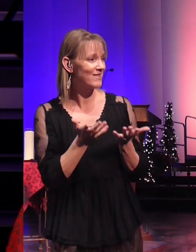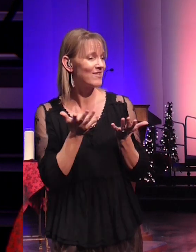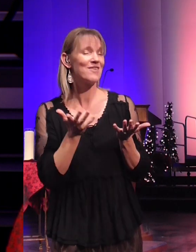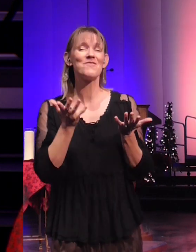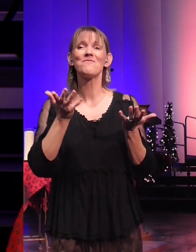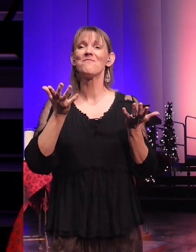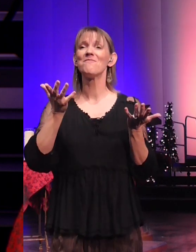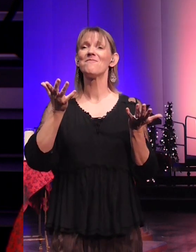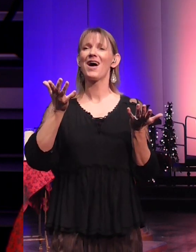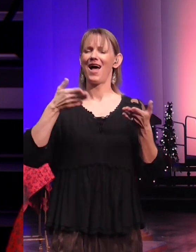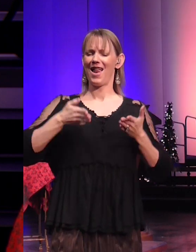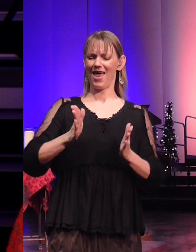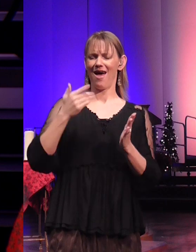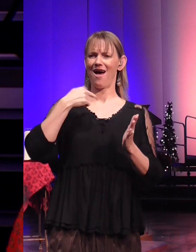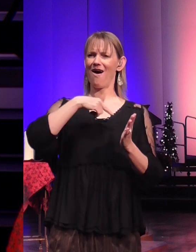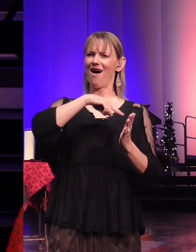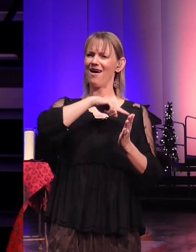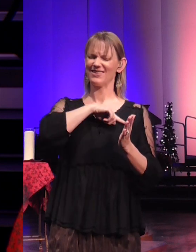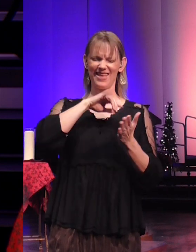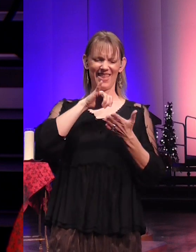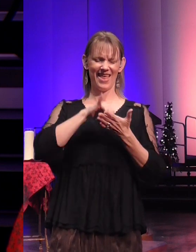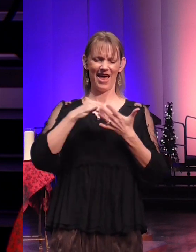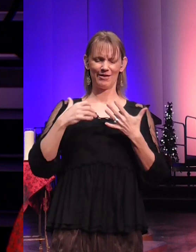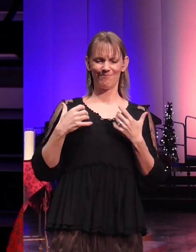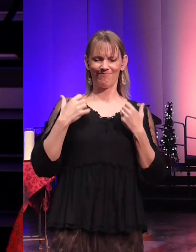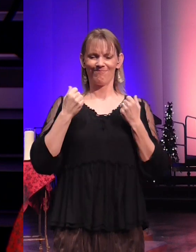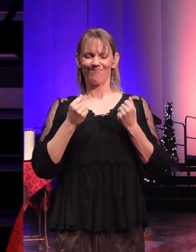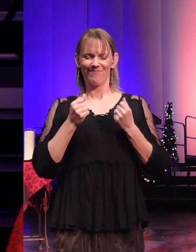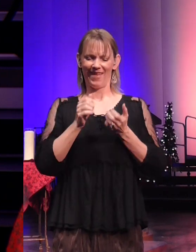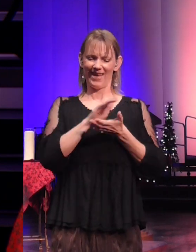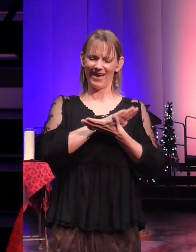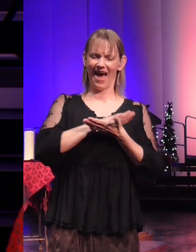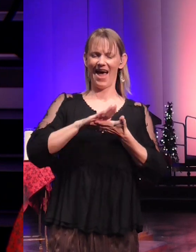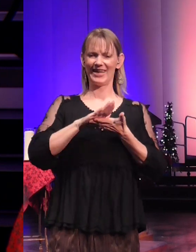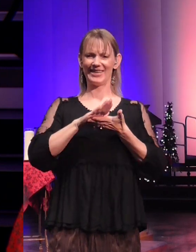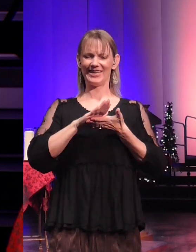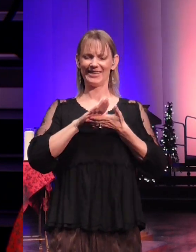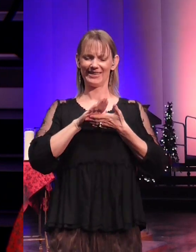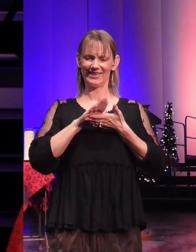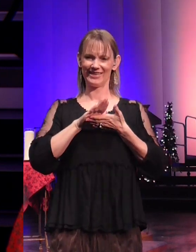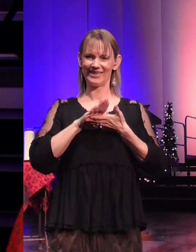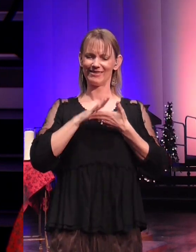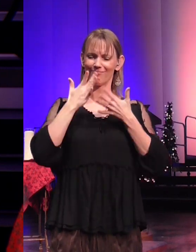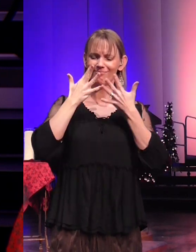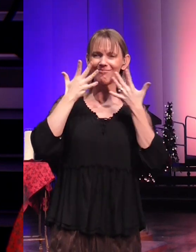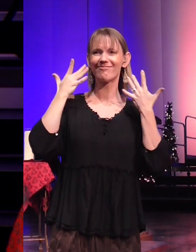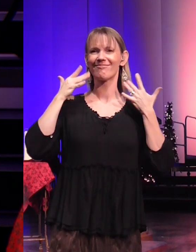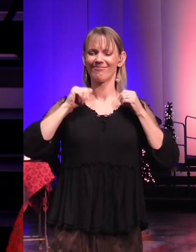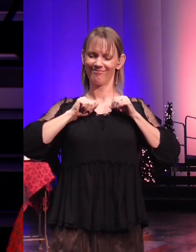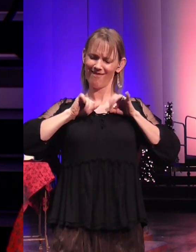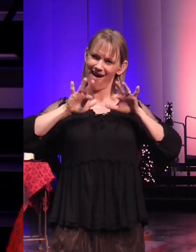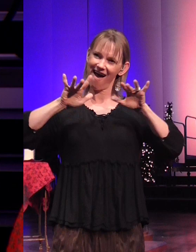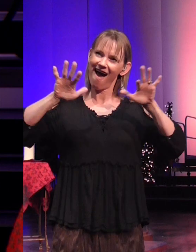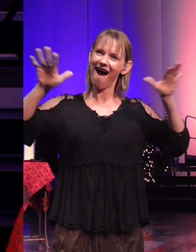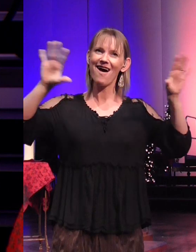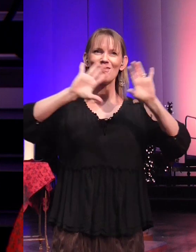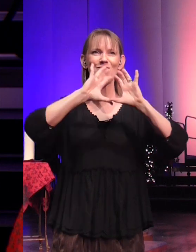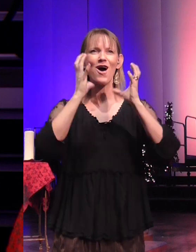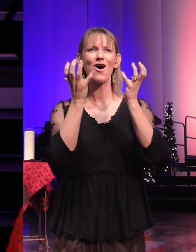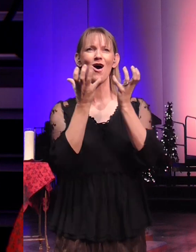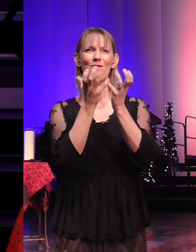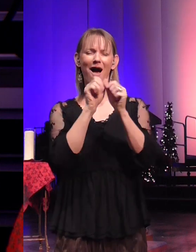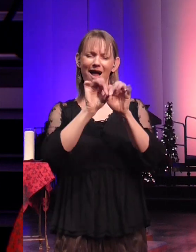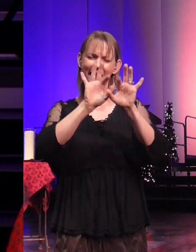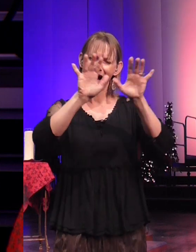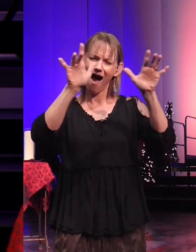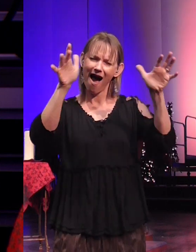So let us allow that robustness of kindness to move out to our world, to all the